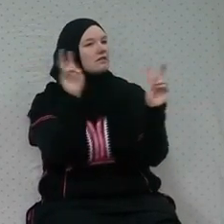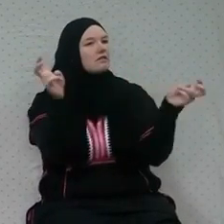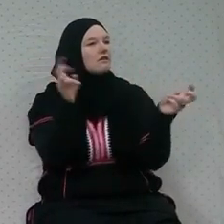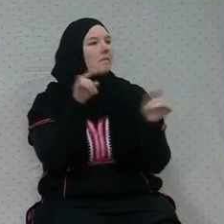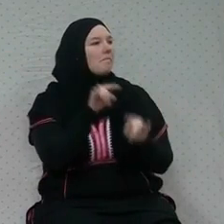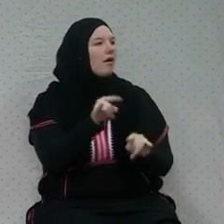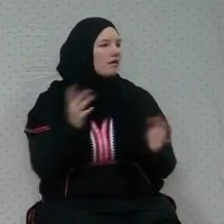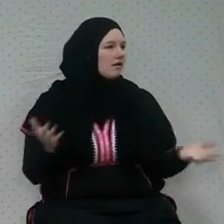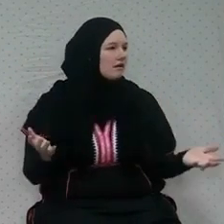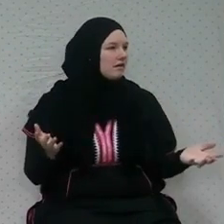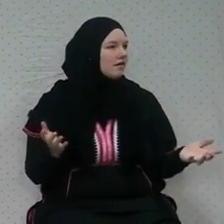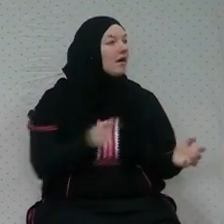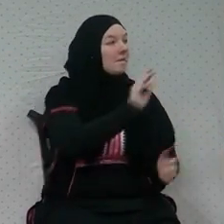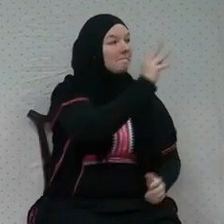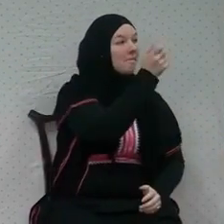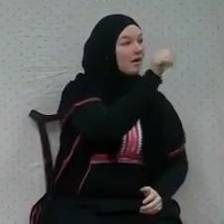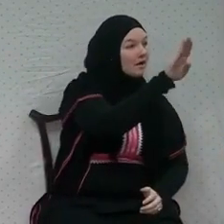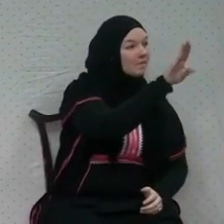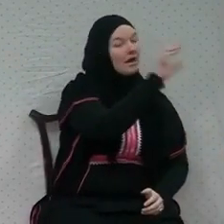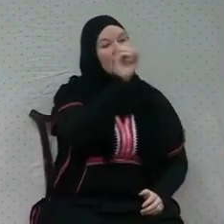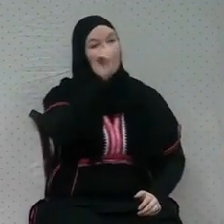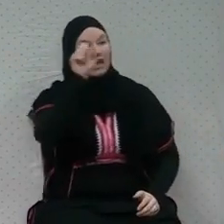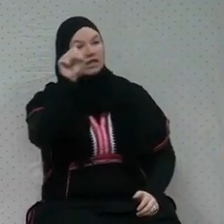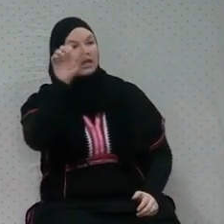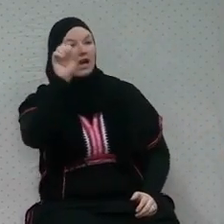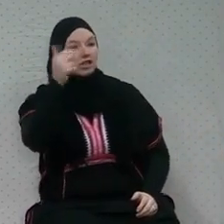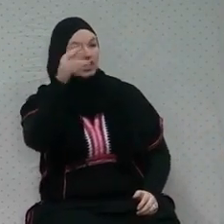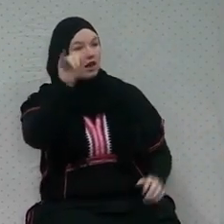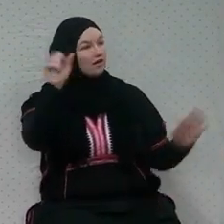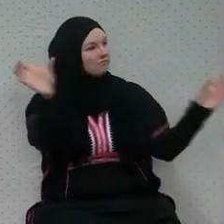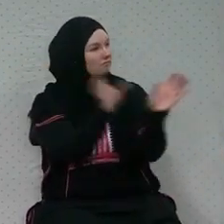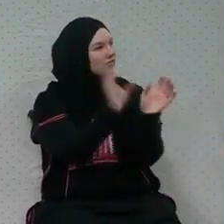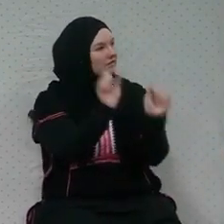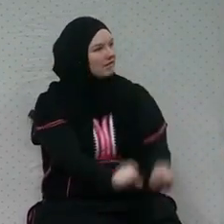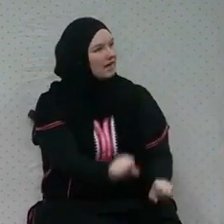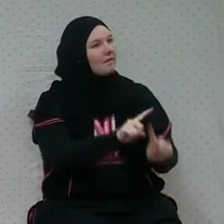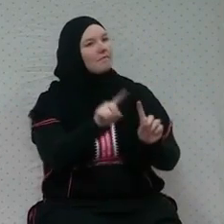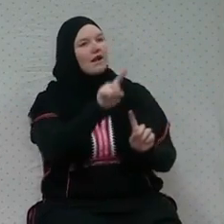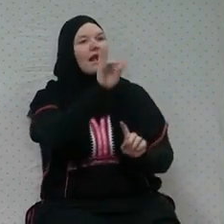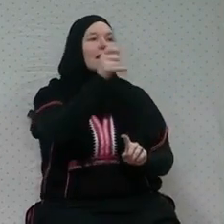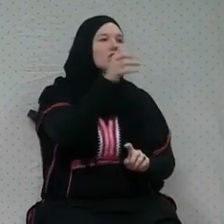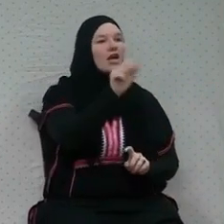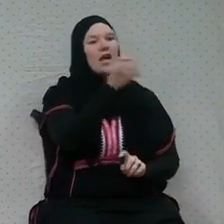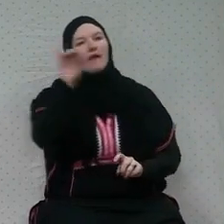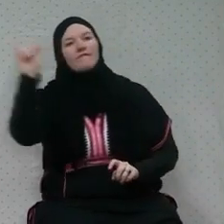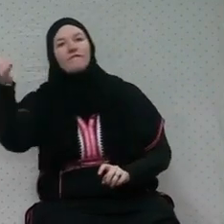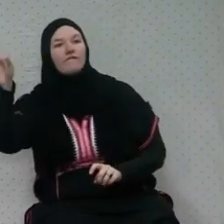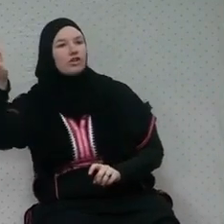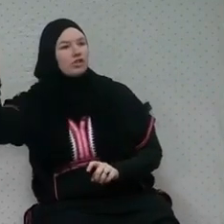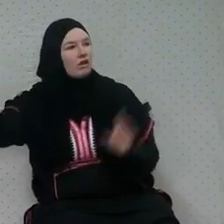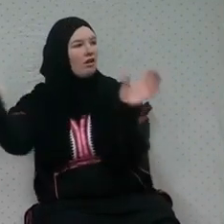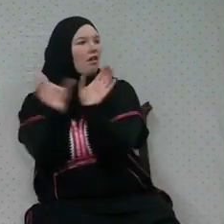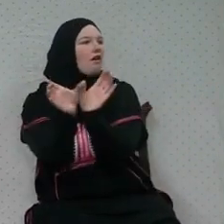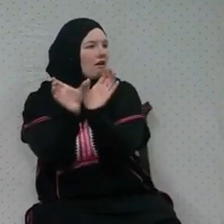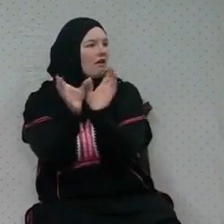combination. It's nothing but mocking. But people take it lightly and they think they are funny. They think that this is